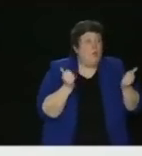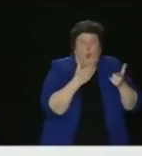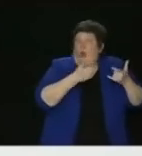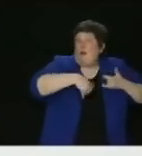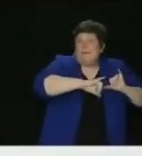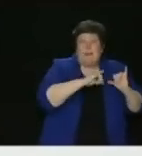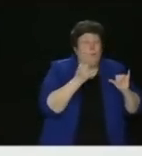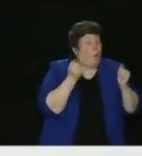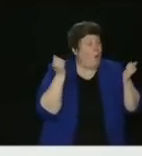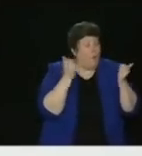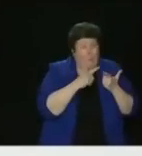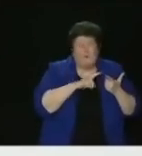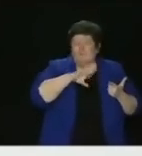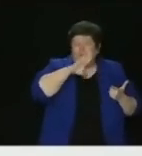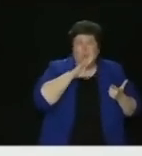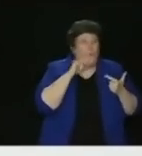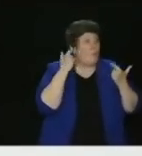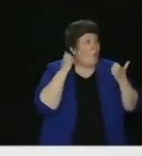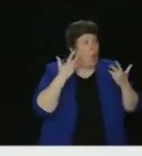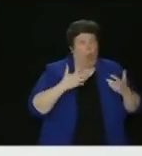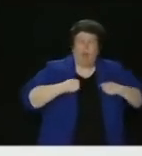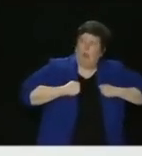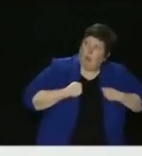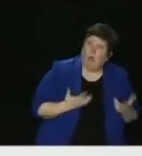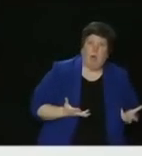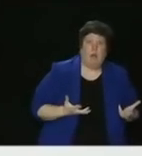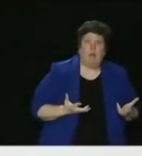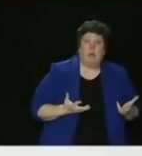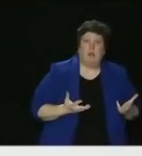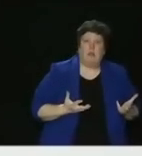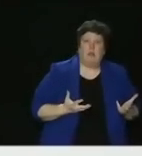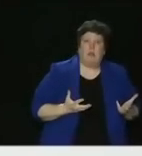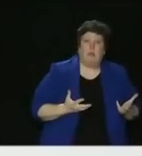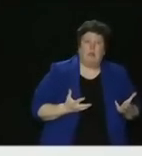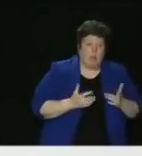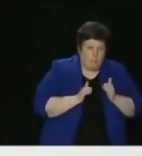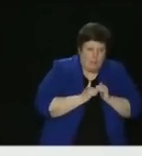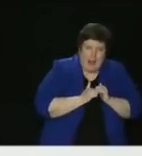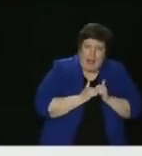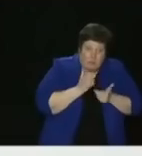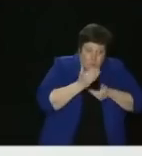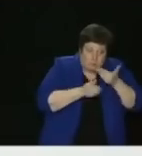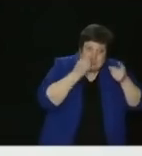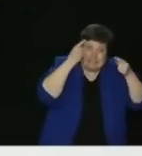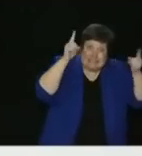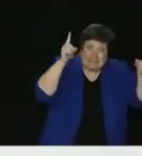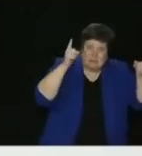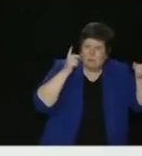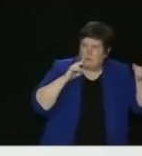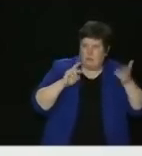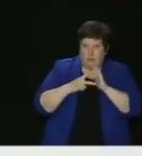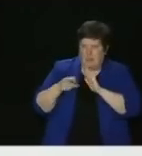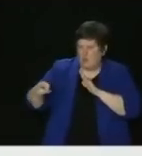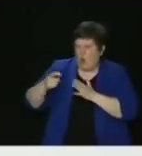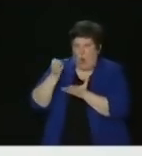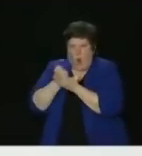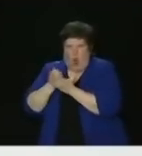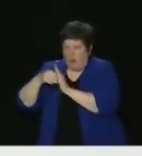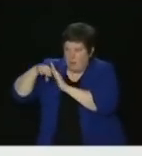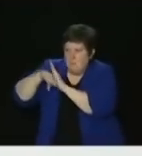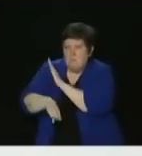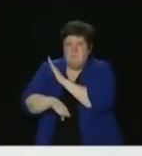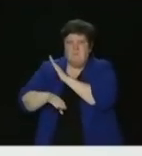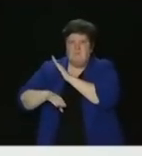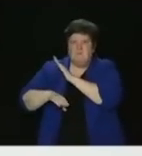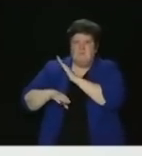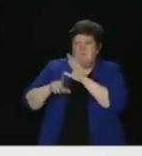pandemic. But the way to get through it is not to shut down our economy and hurt our neighbors. And